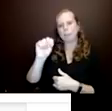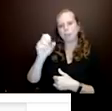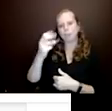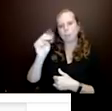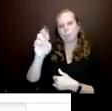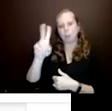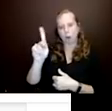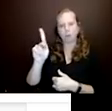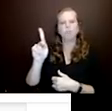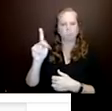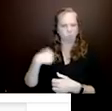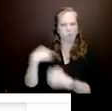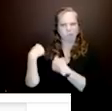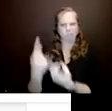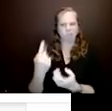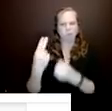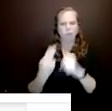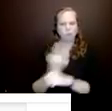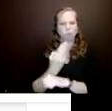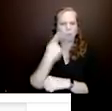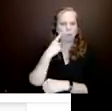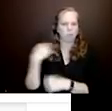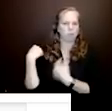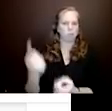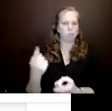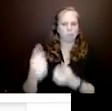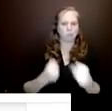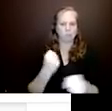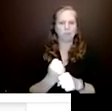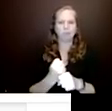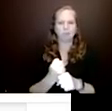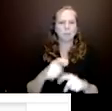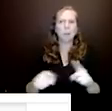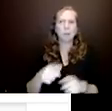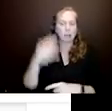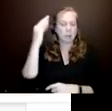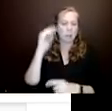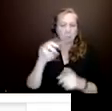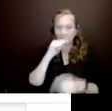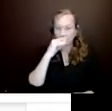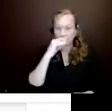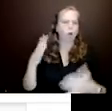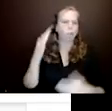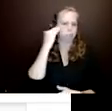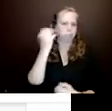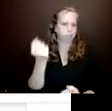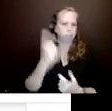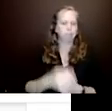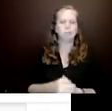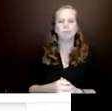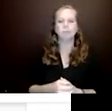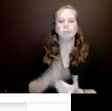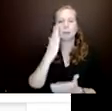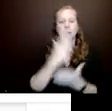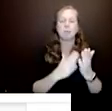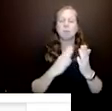utilizing for the last year in our district. And so our teachers and kids are already pretty familiar with that. And some of our teachers have used